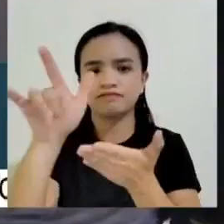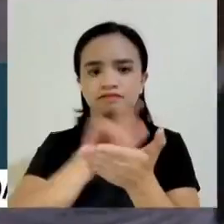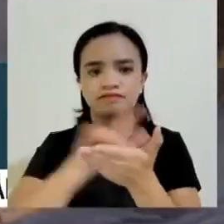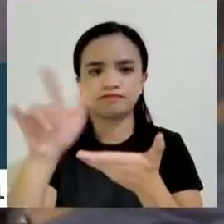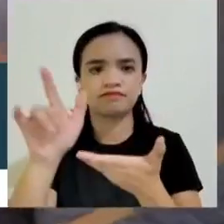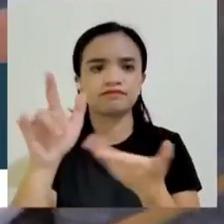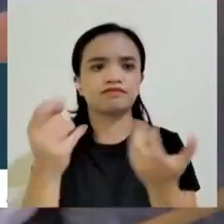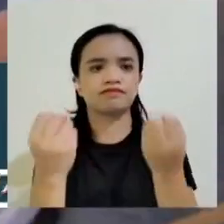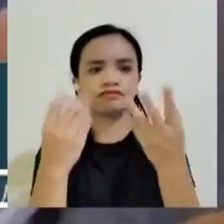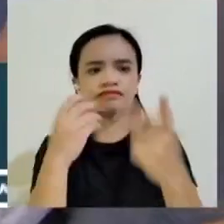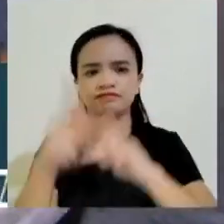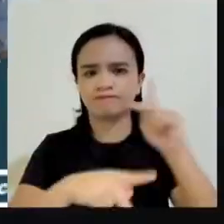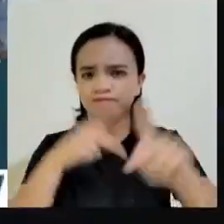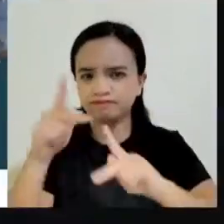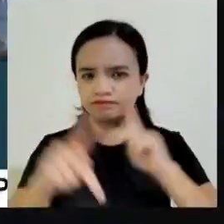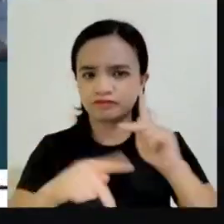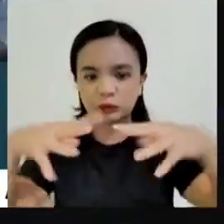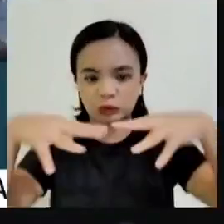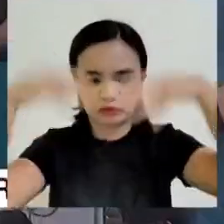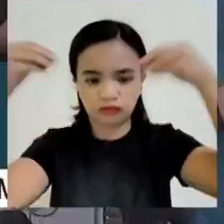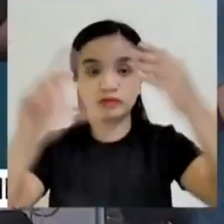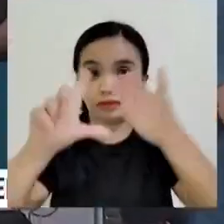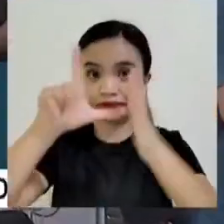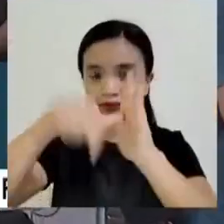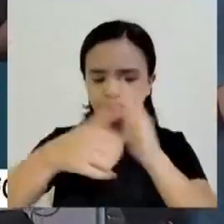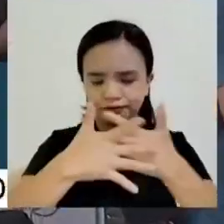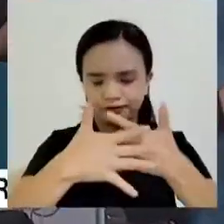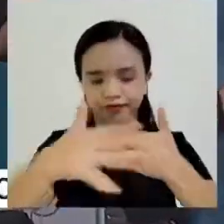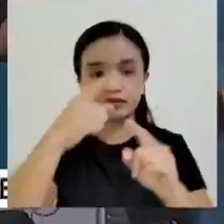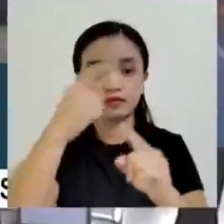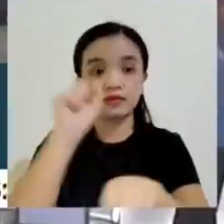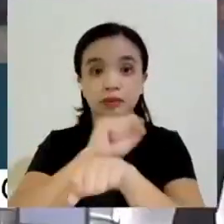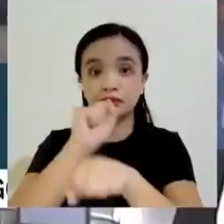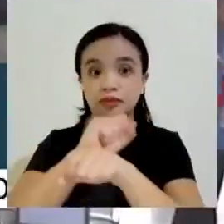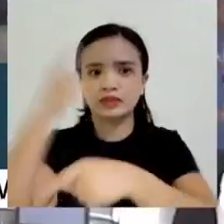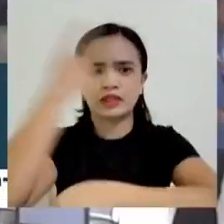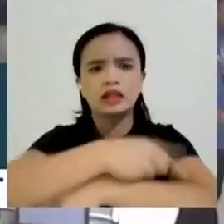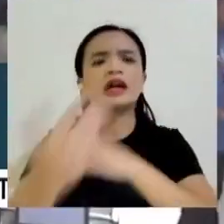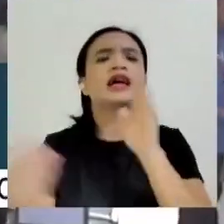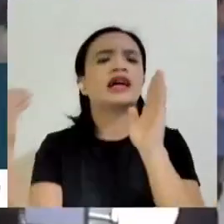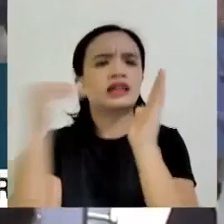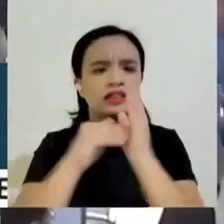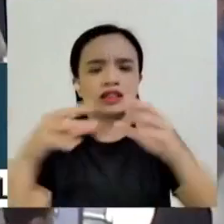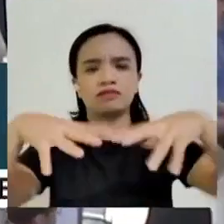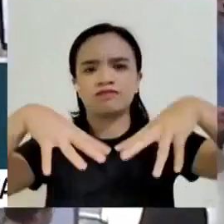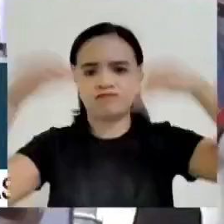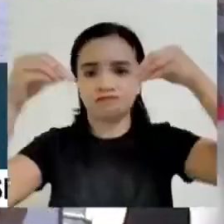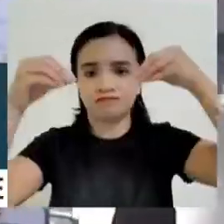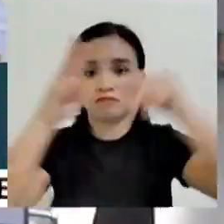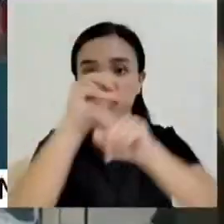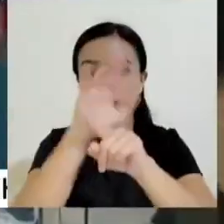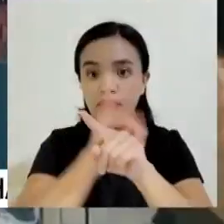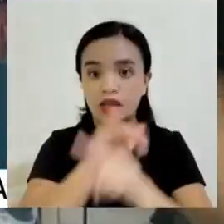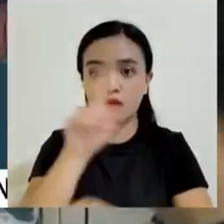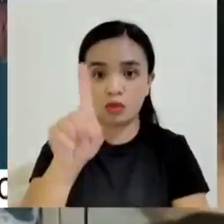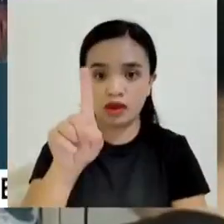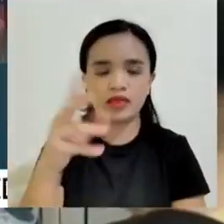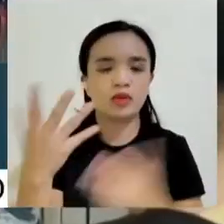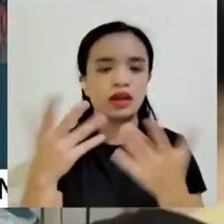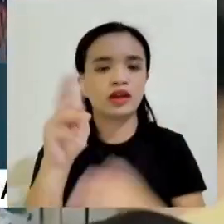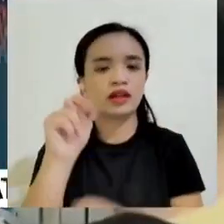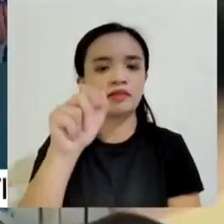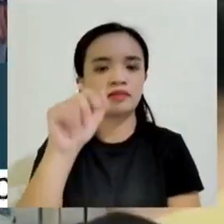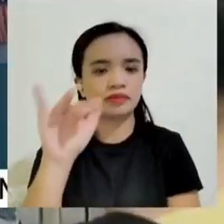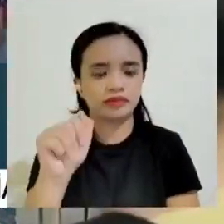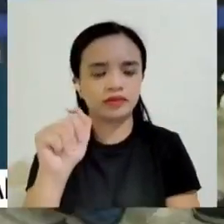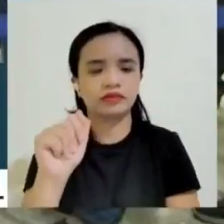passengers. A few months later, Labor Day, another power outage hit the Ninoy Aquino International Airport. On top of those